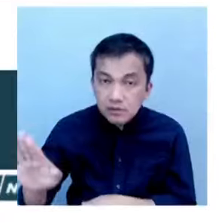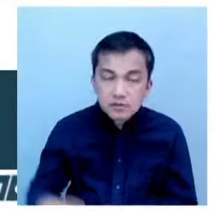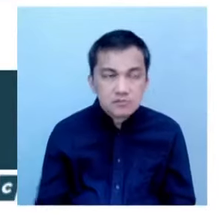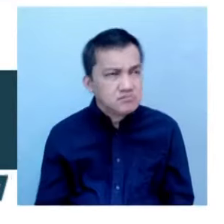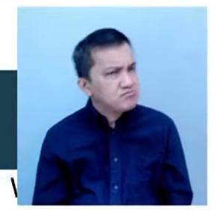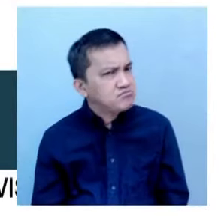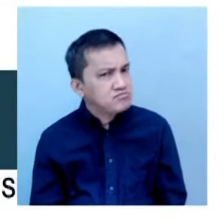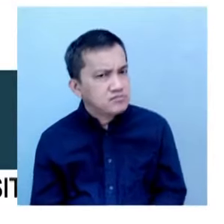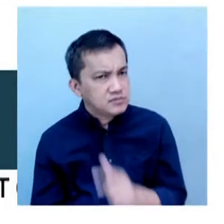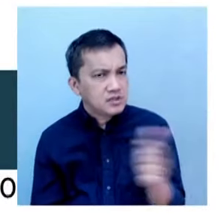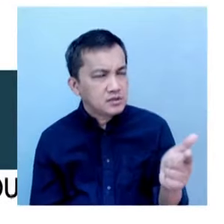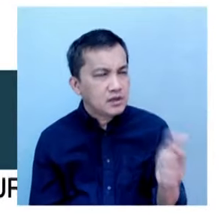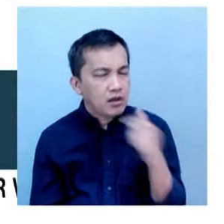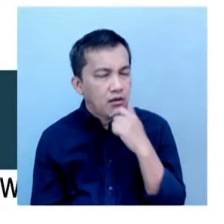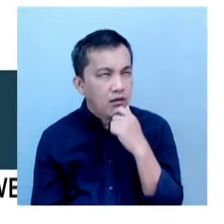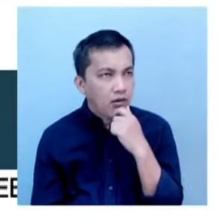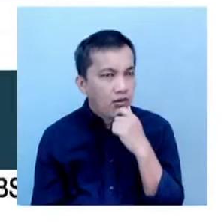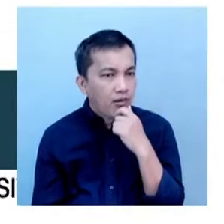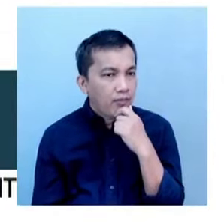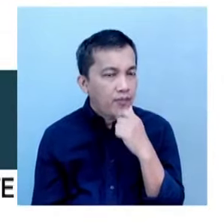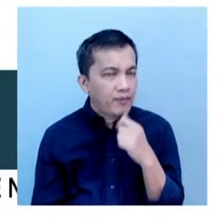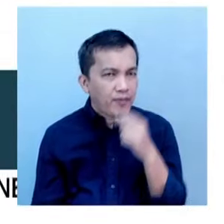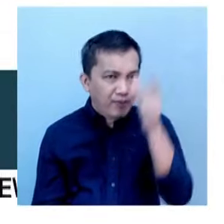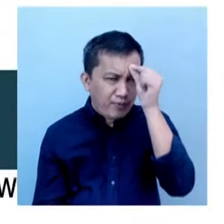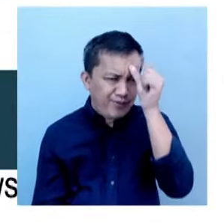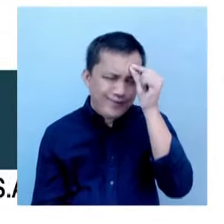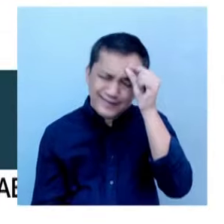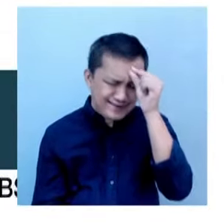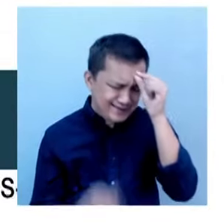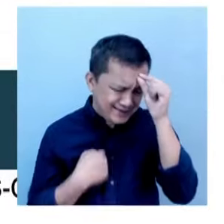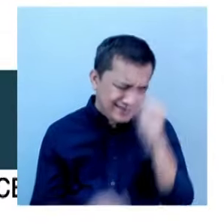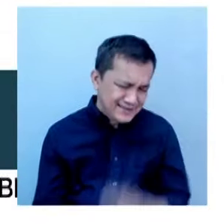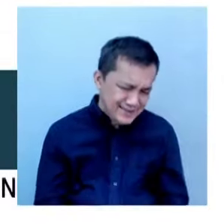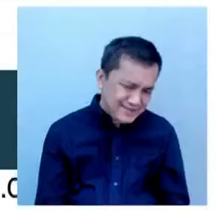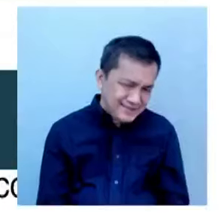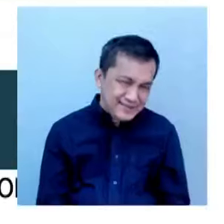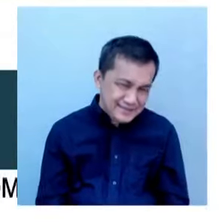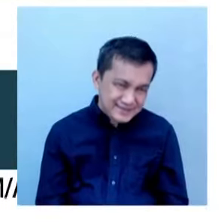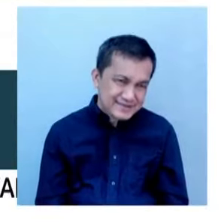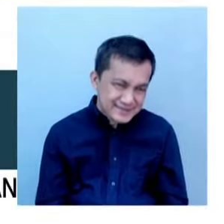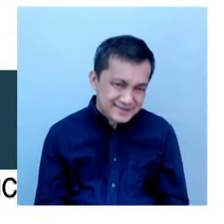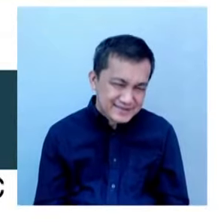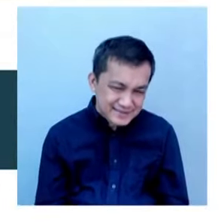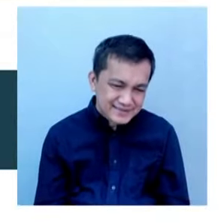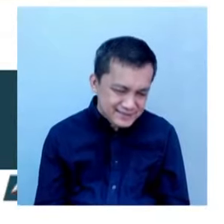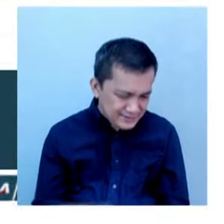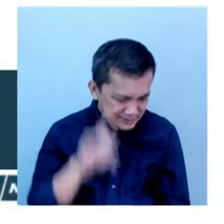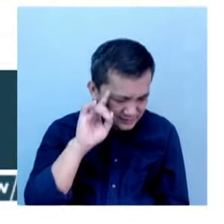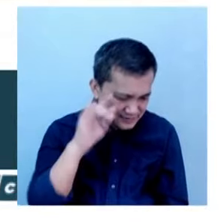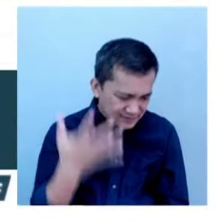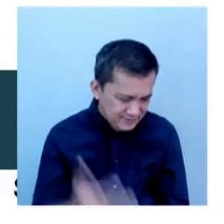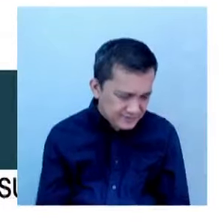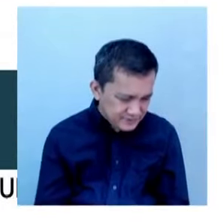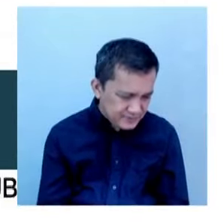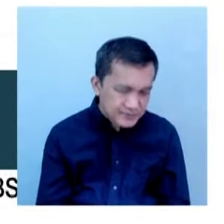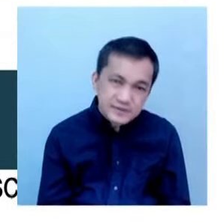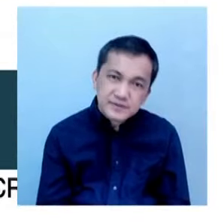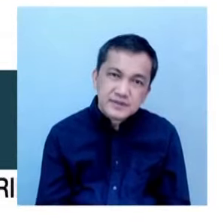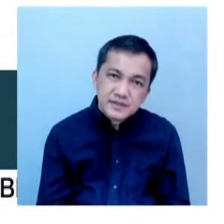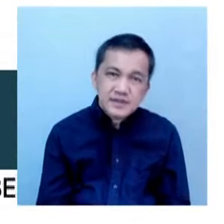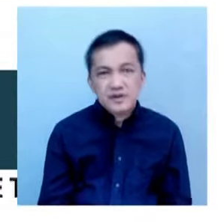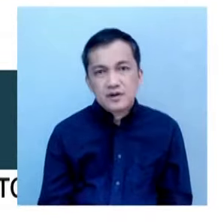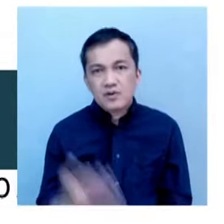You know, I'm. This is a puzzle to me, Carmina. I really don't know why they